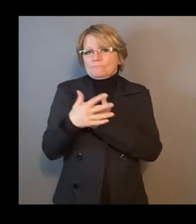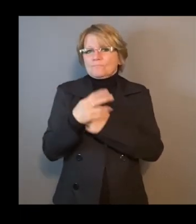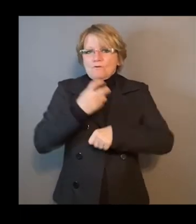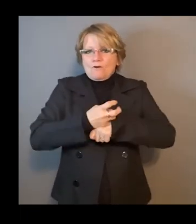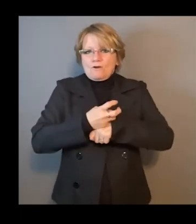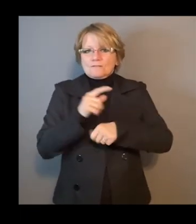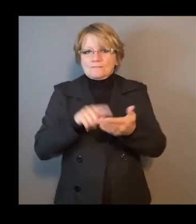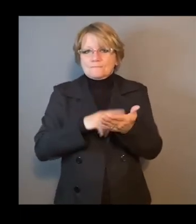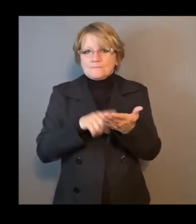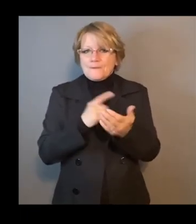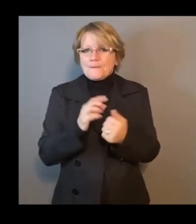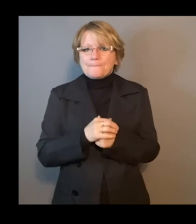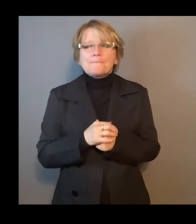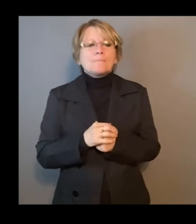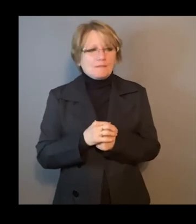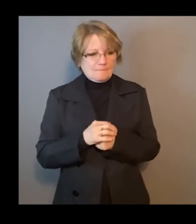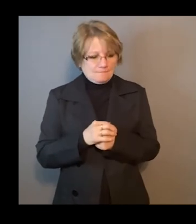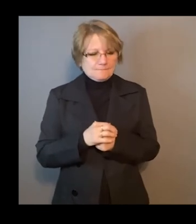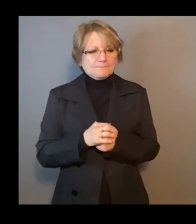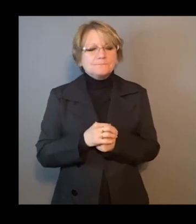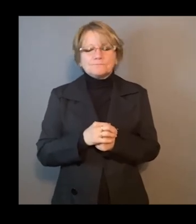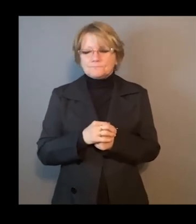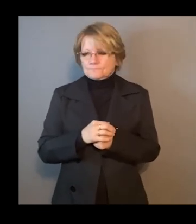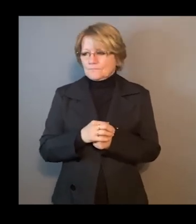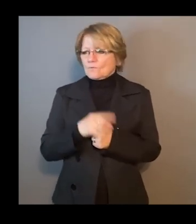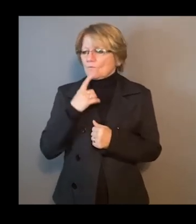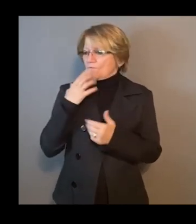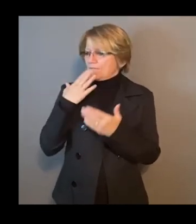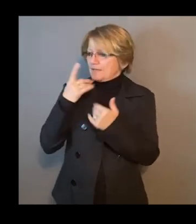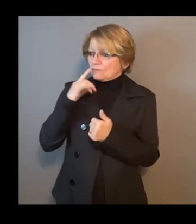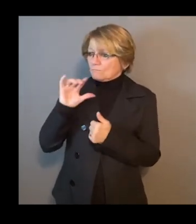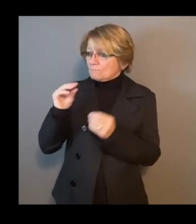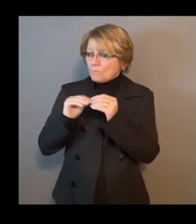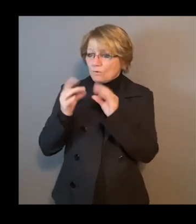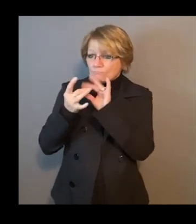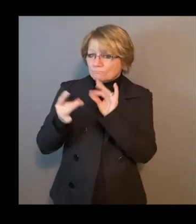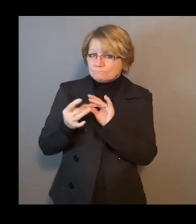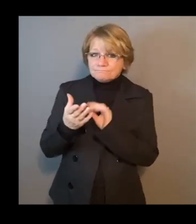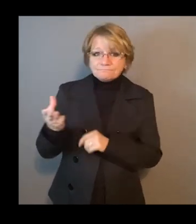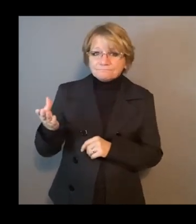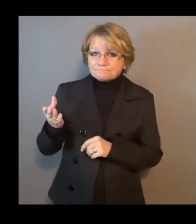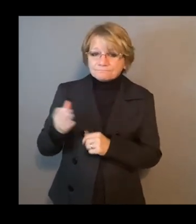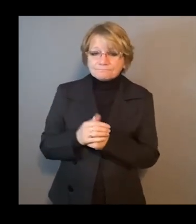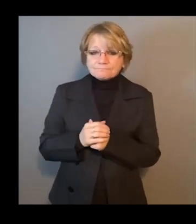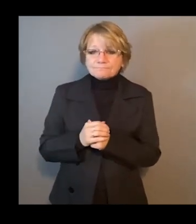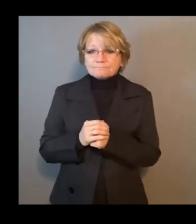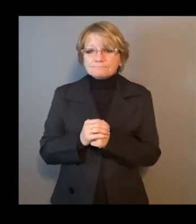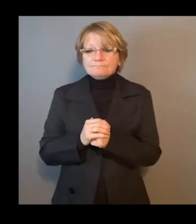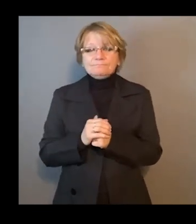at certain times. Absolutely. Thank you for that. Anybody else want to chime in?